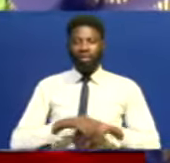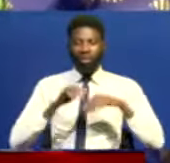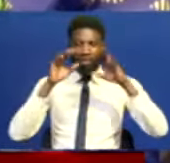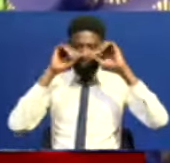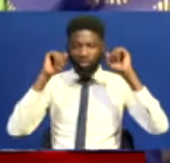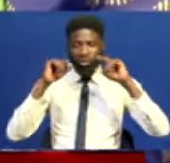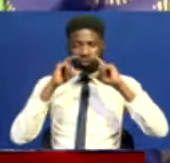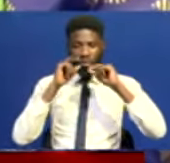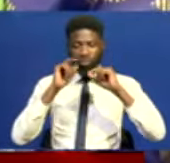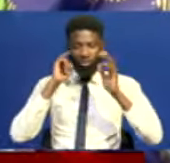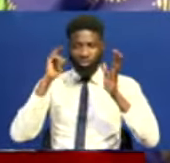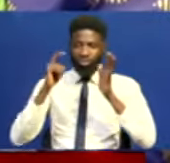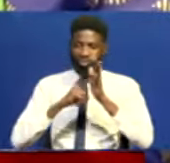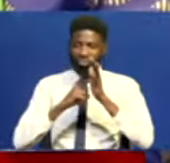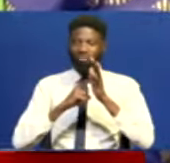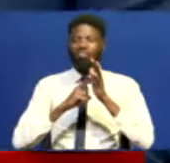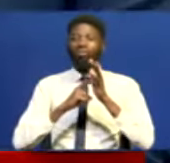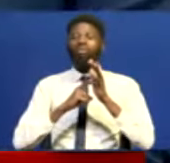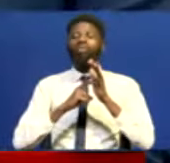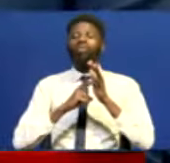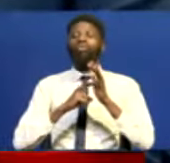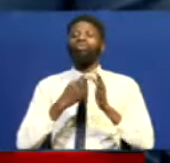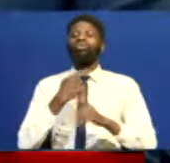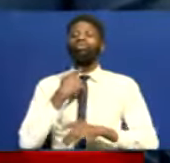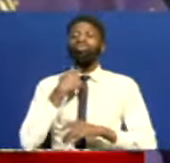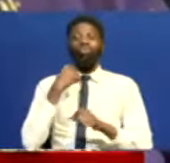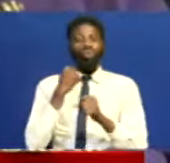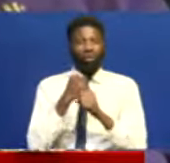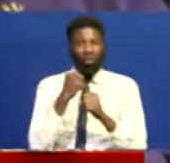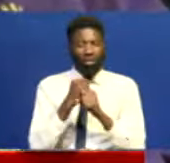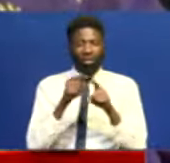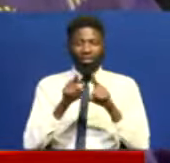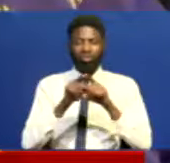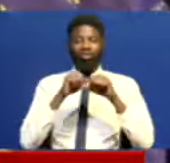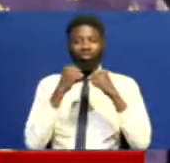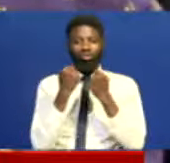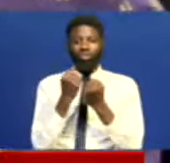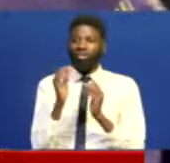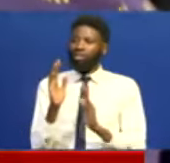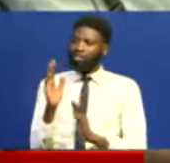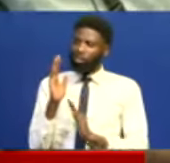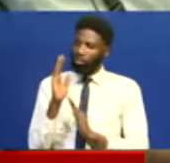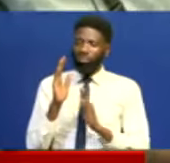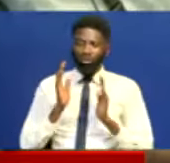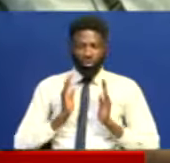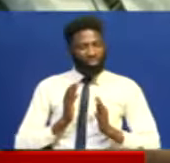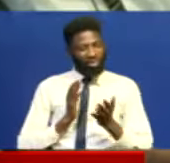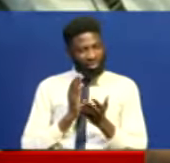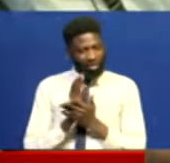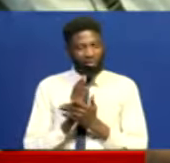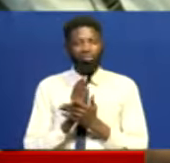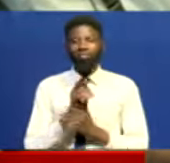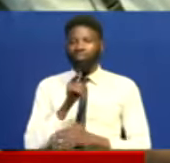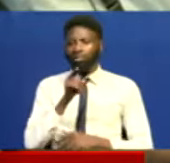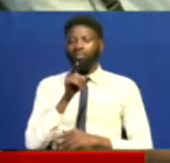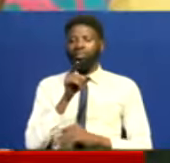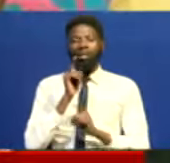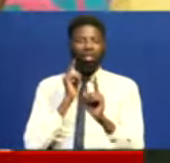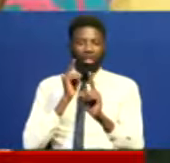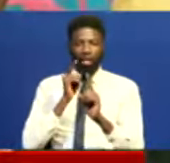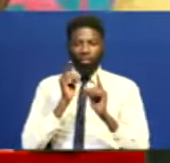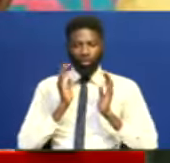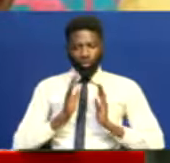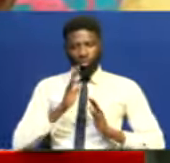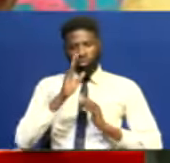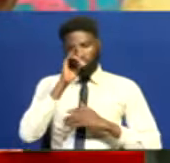trade-labor relations, trade unions and social security as human rights and fundamental freedoms has promoted human dignity,